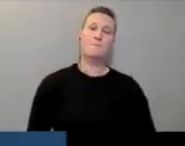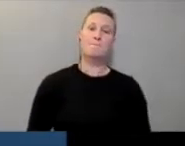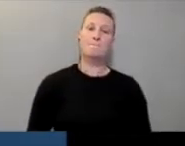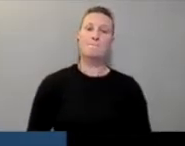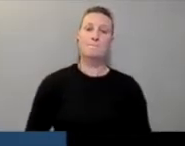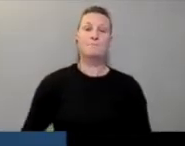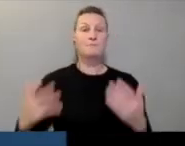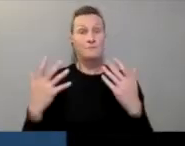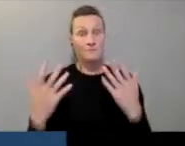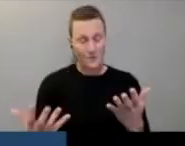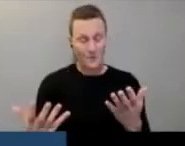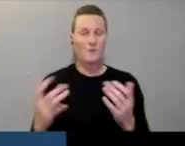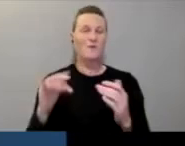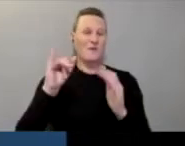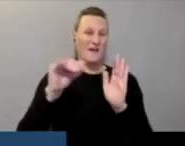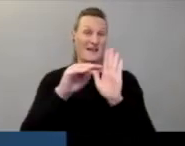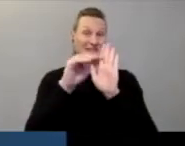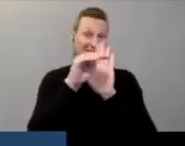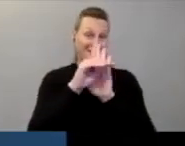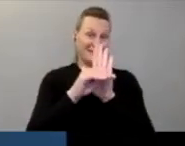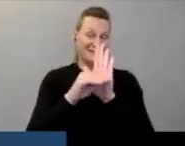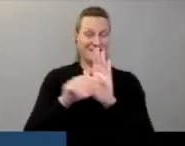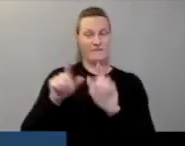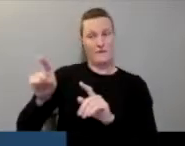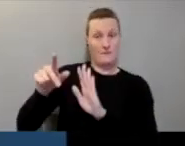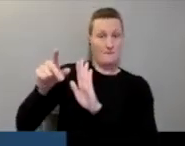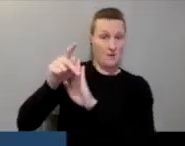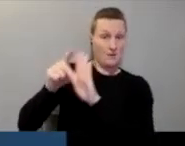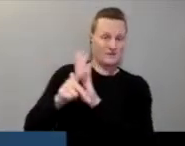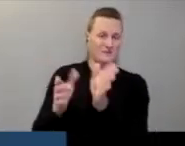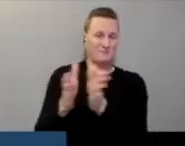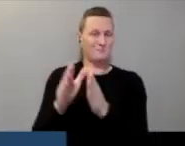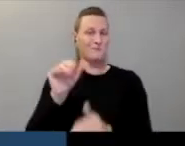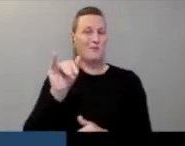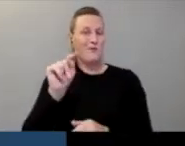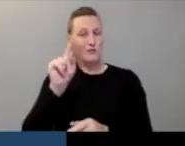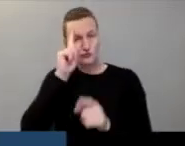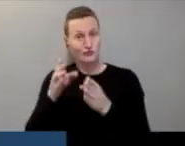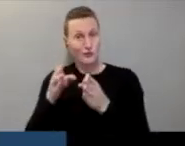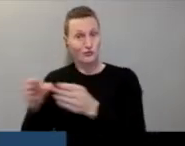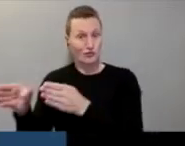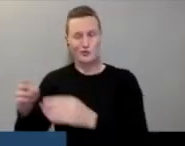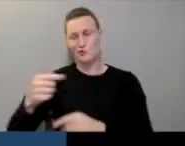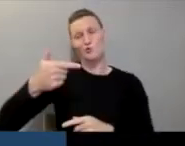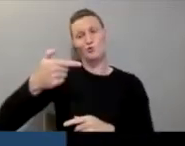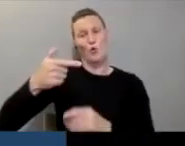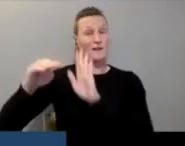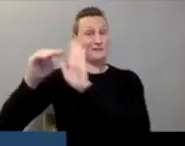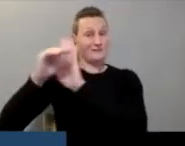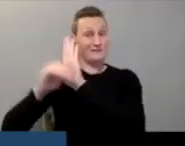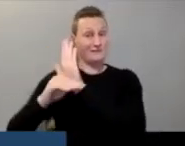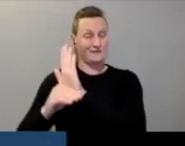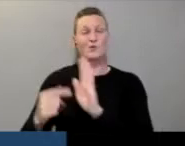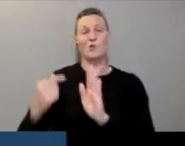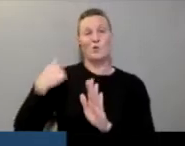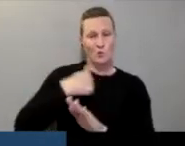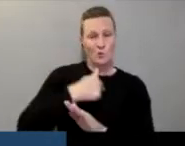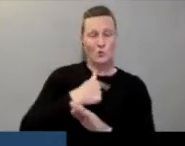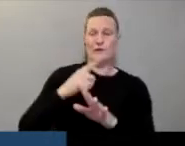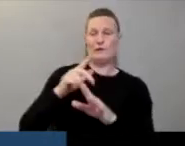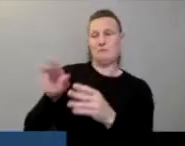Yes, so there was 21 actions out of the public art strategy, and we've turned those into sort of underpinning the pillars of the Year of Public Art program, that